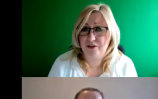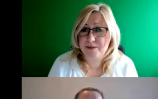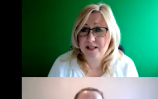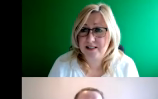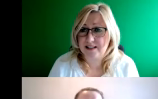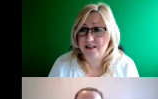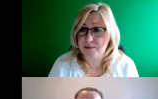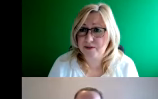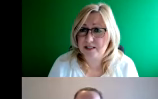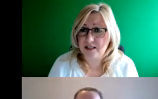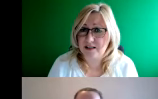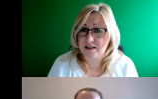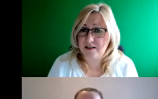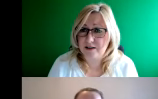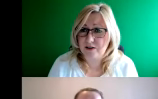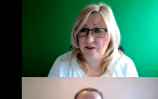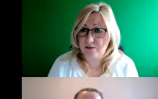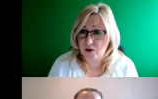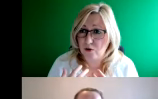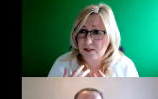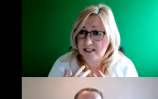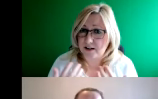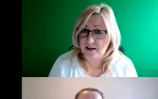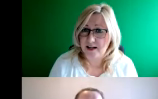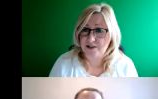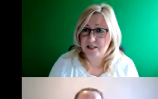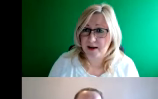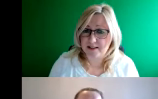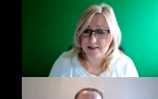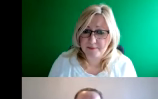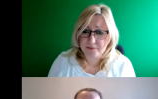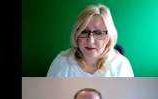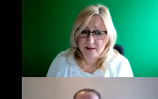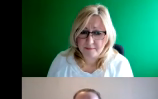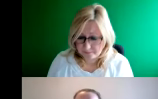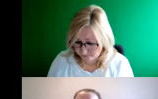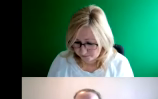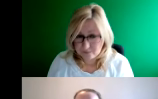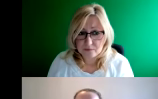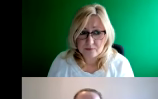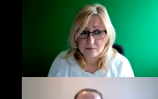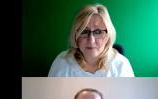cultural norms that this community holds dear and respects.